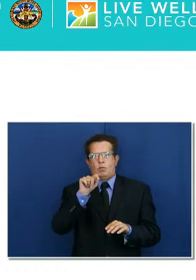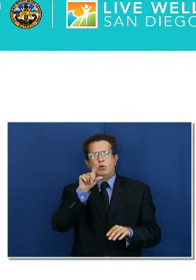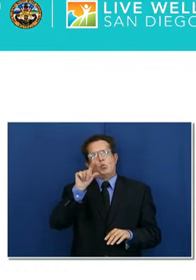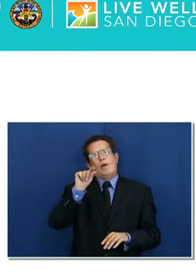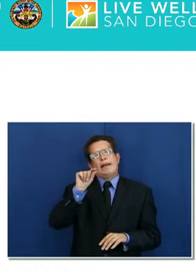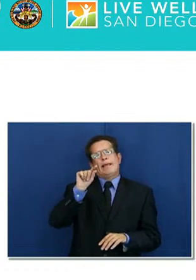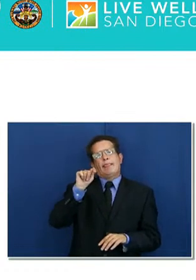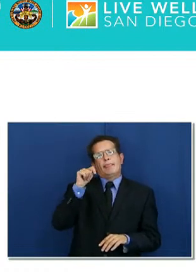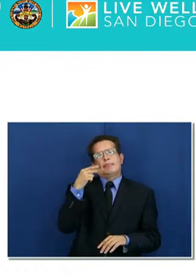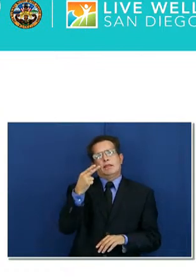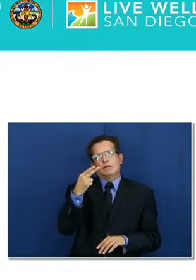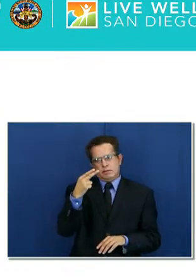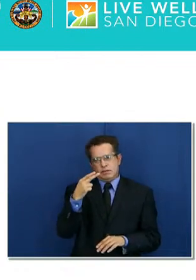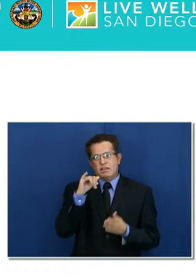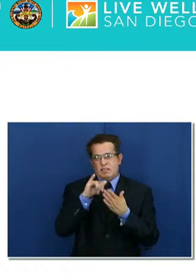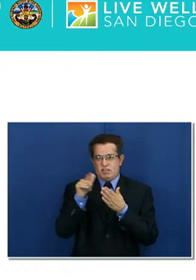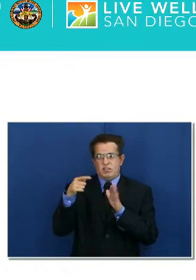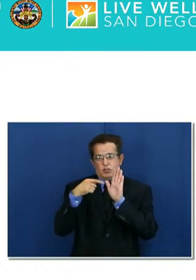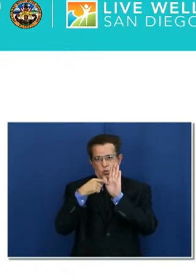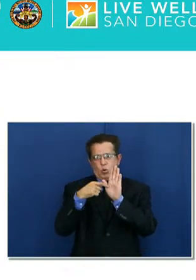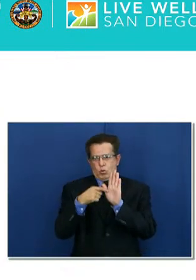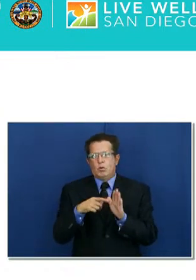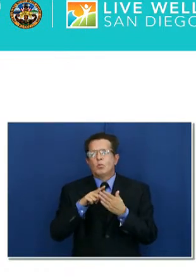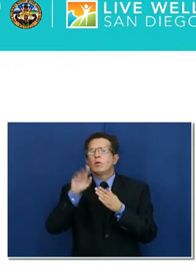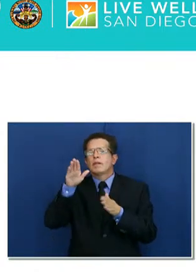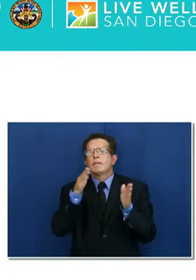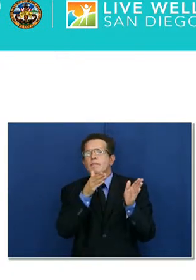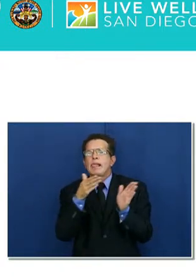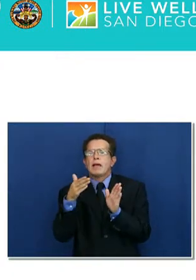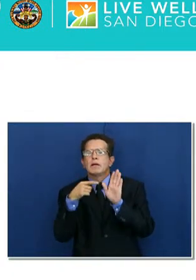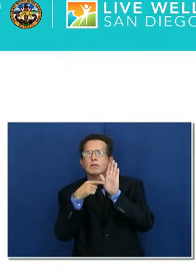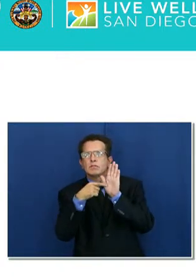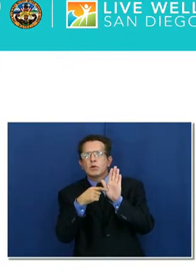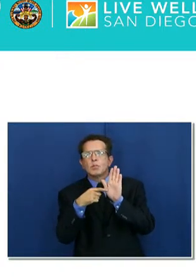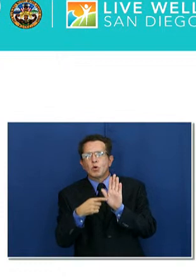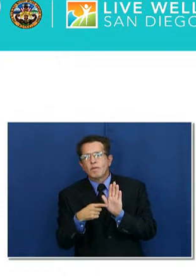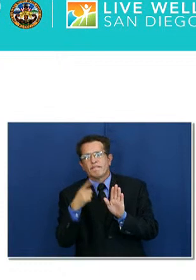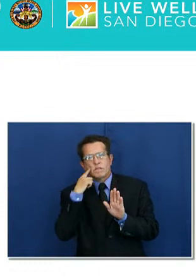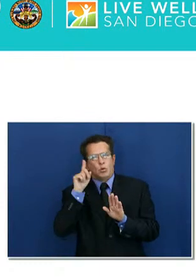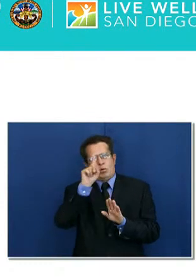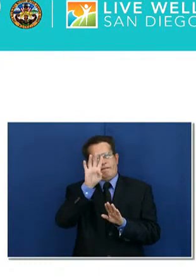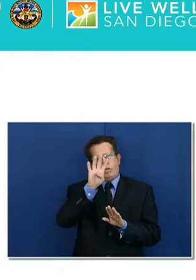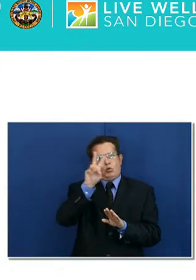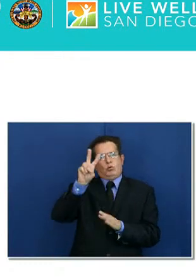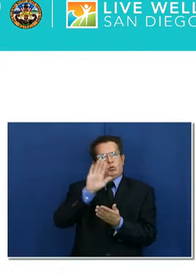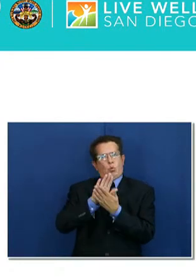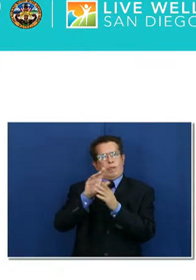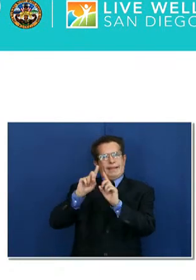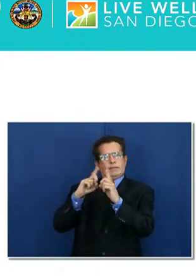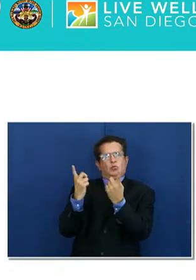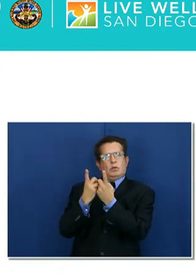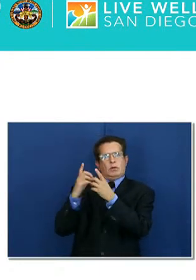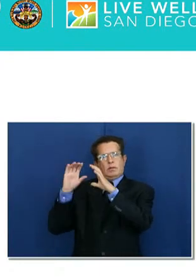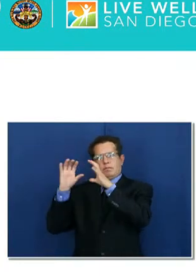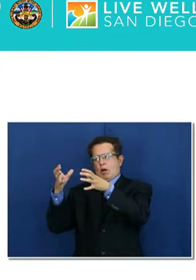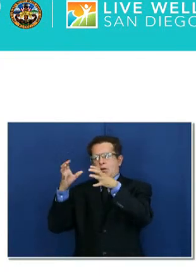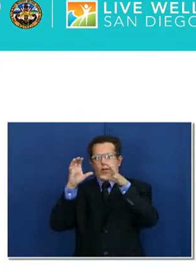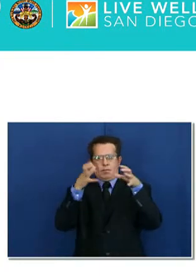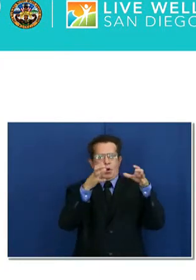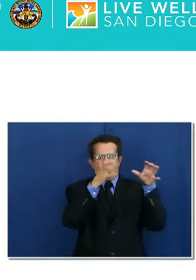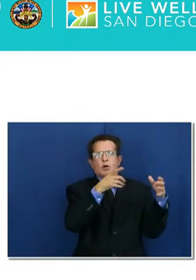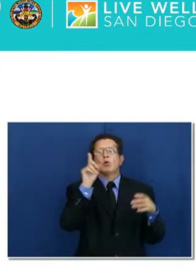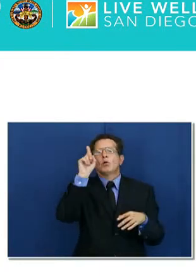20th that you see here. This slide shows the updated numbers for the 42 school districts